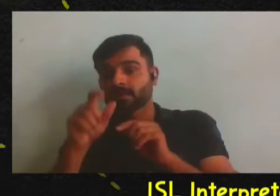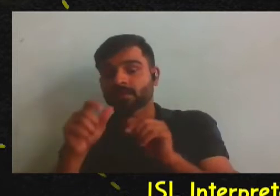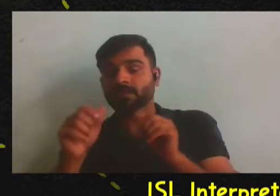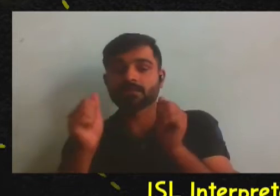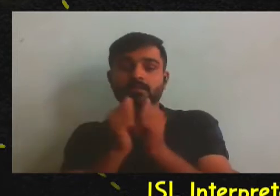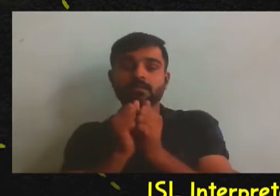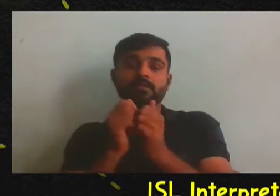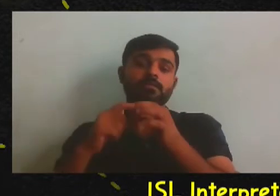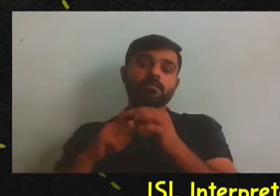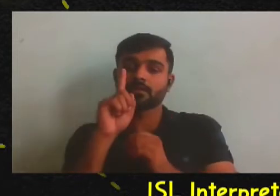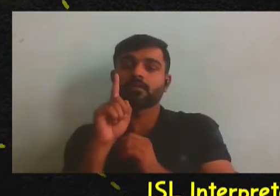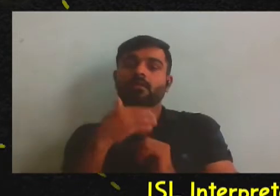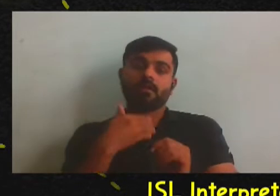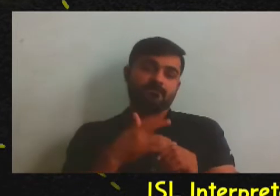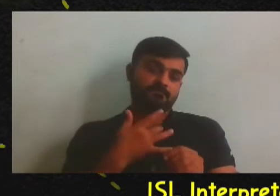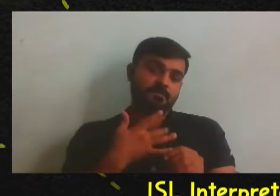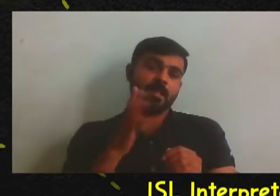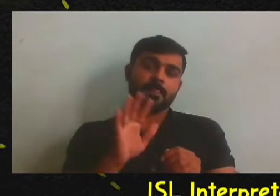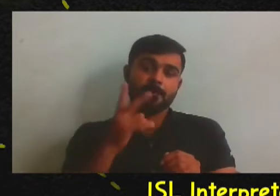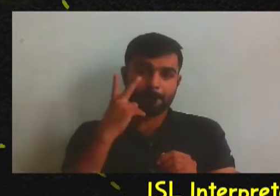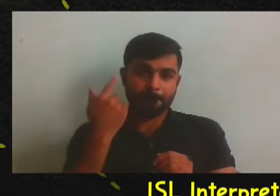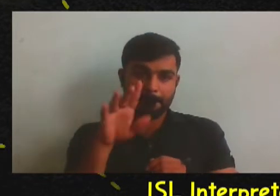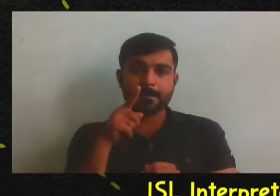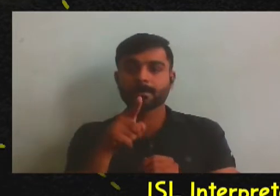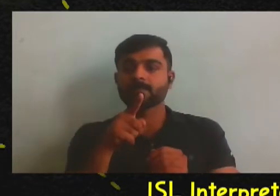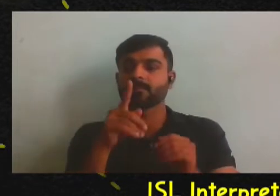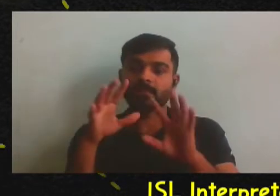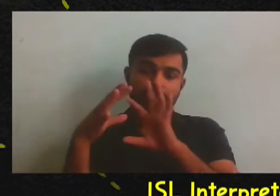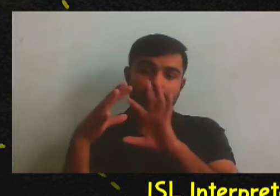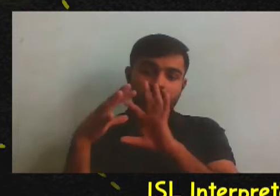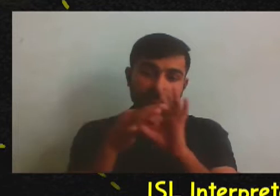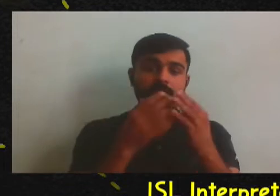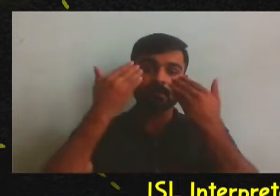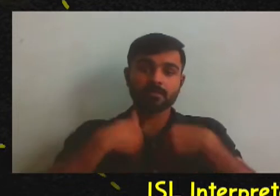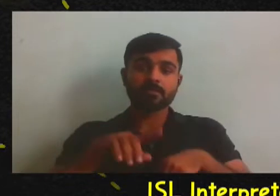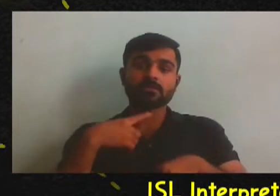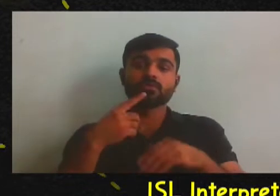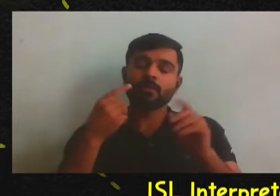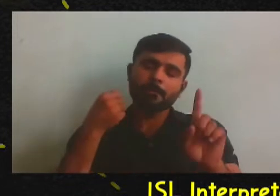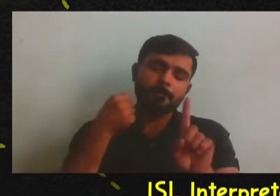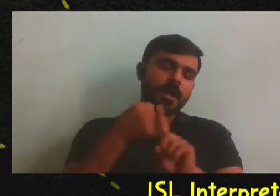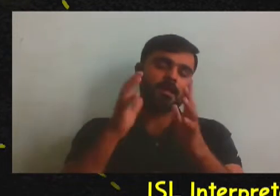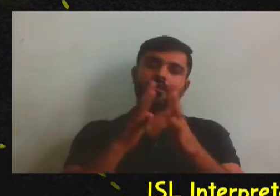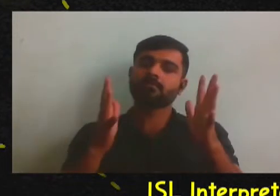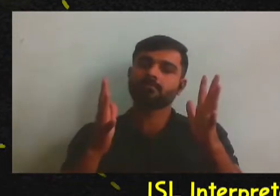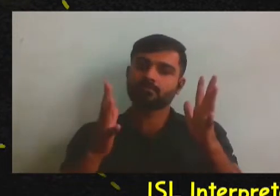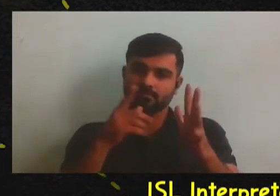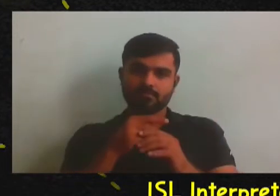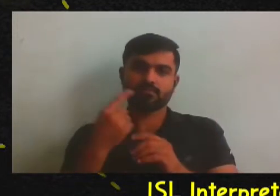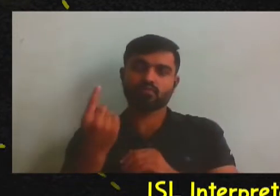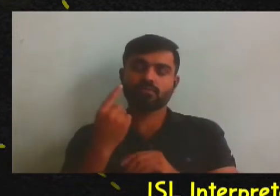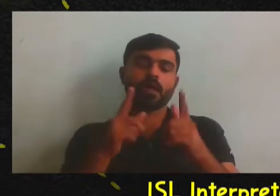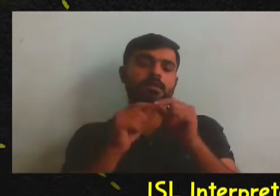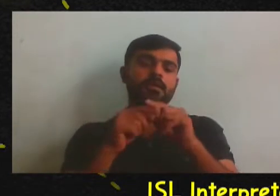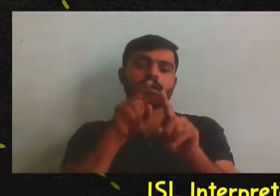that I feel, I see, and it is rewarding for me. That's for me the biggest impact of Kahi and Kahi Bate, not the data